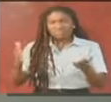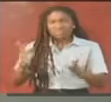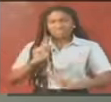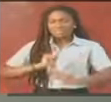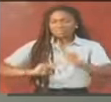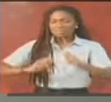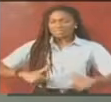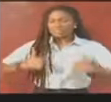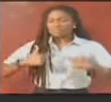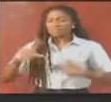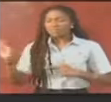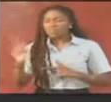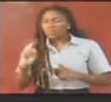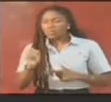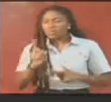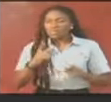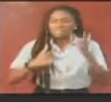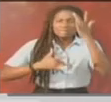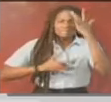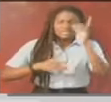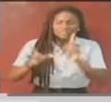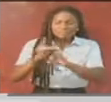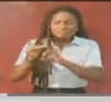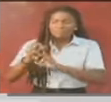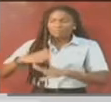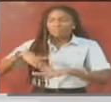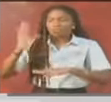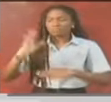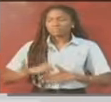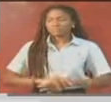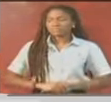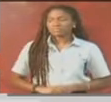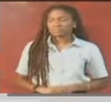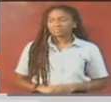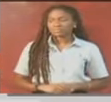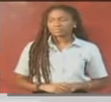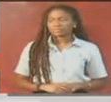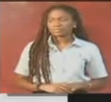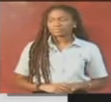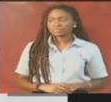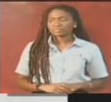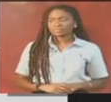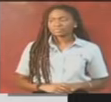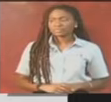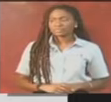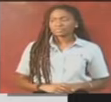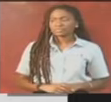And as we move quickly across into this presentation,